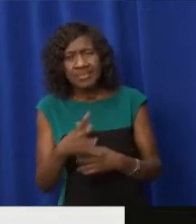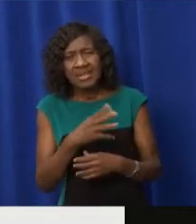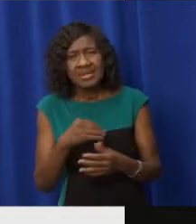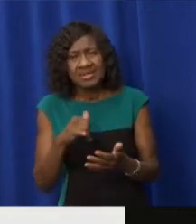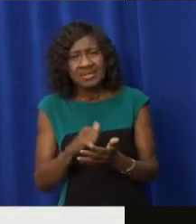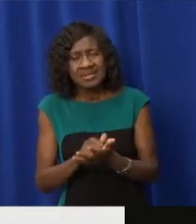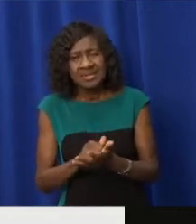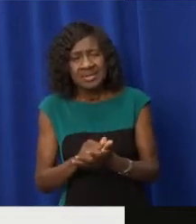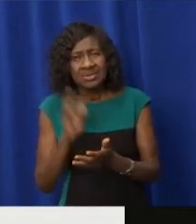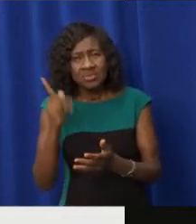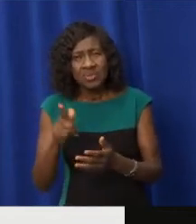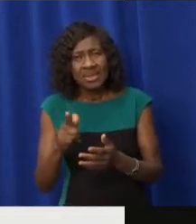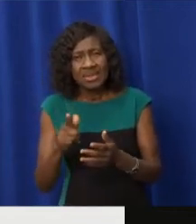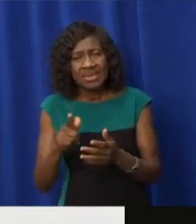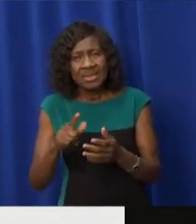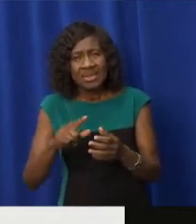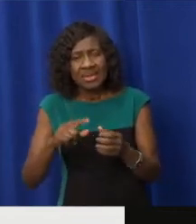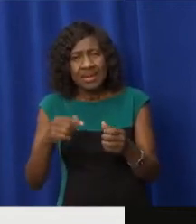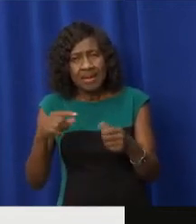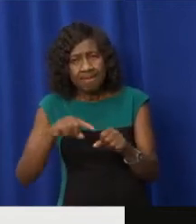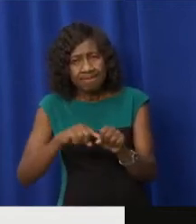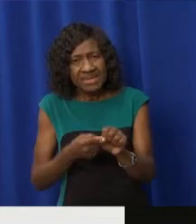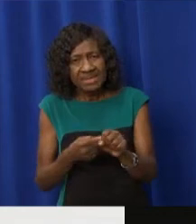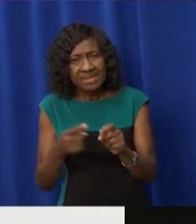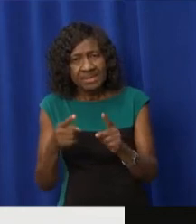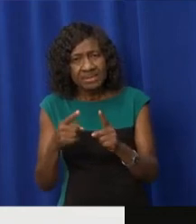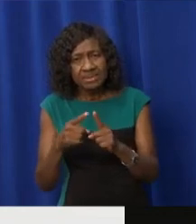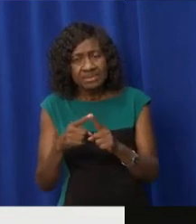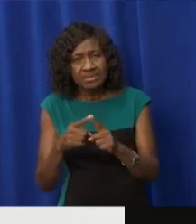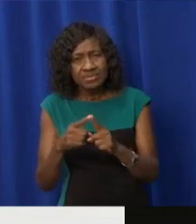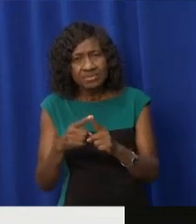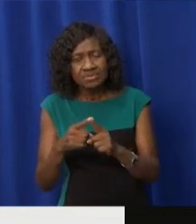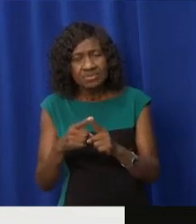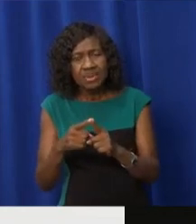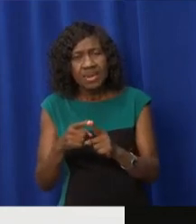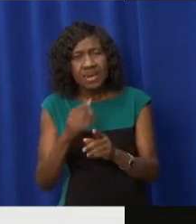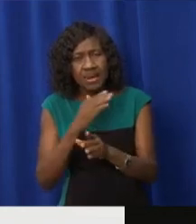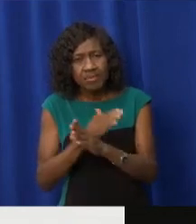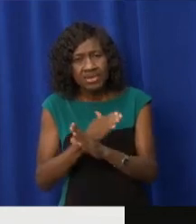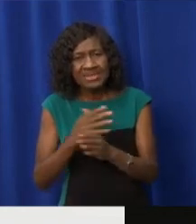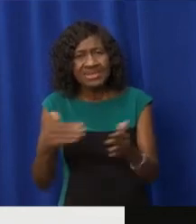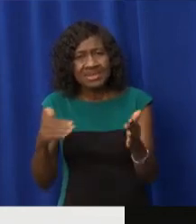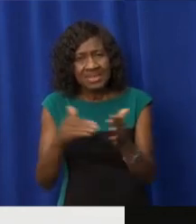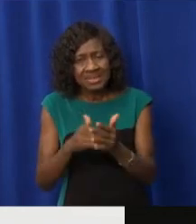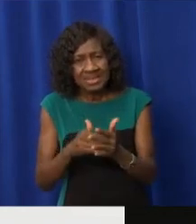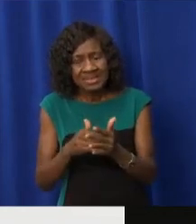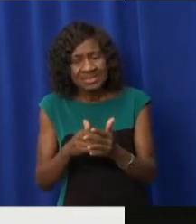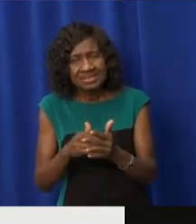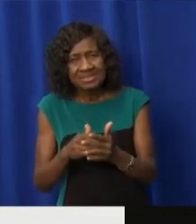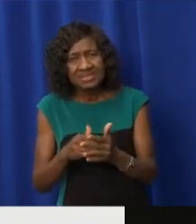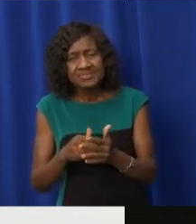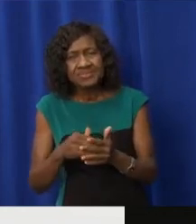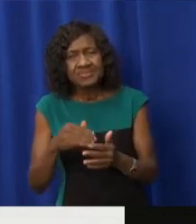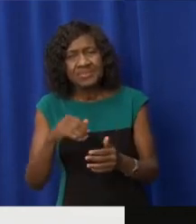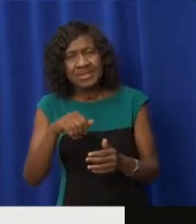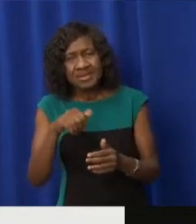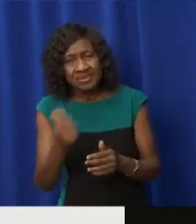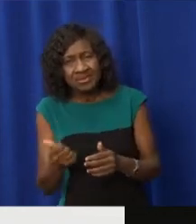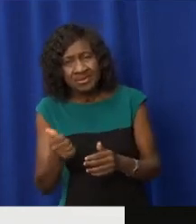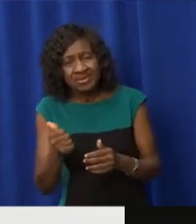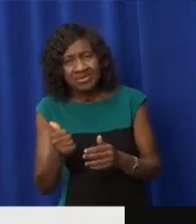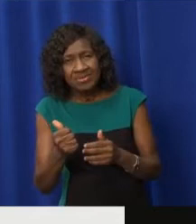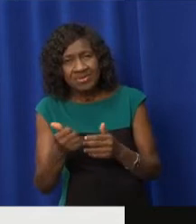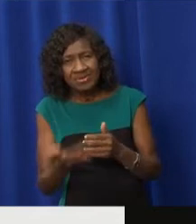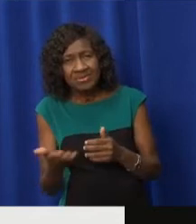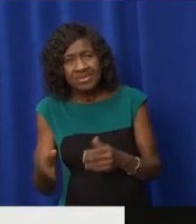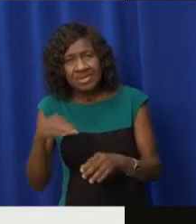will start to fight the infection immediately, but also the long-term memory of the infection is produced by IgG, immunoglobulin G. And